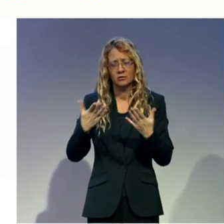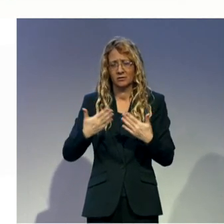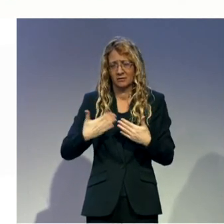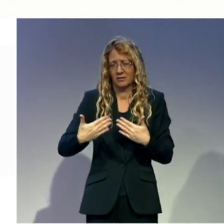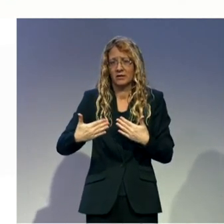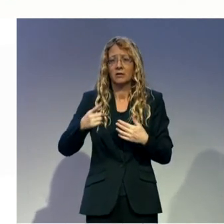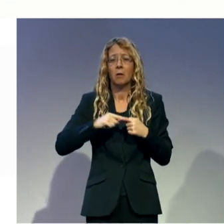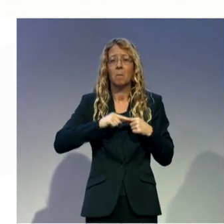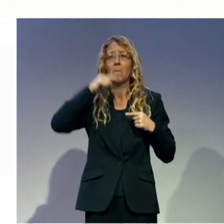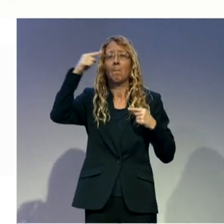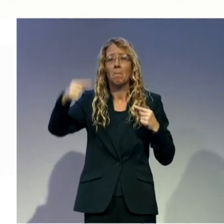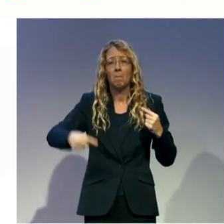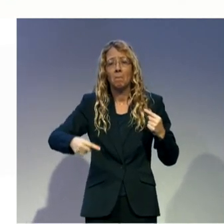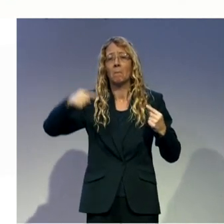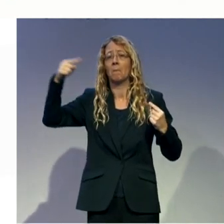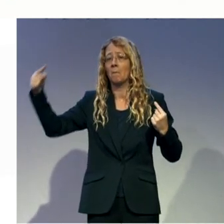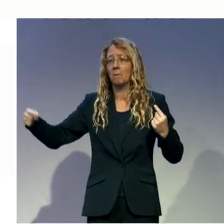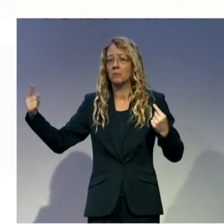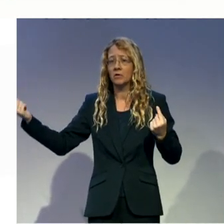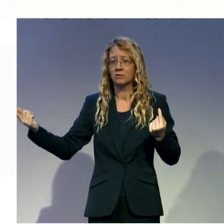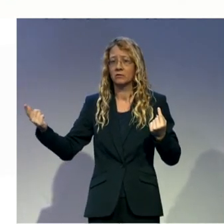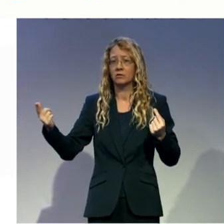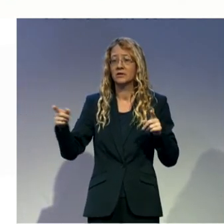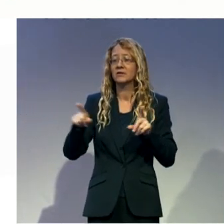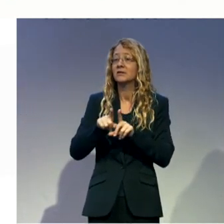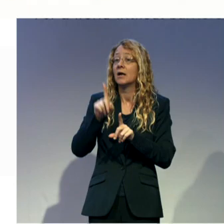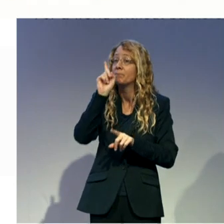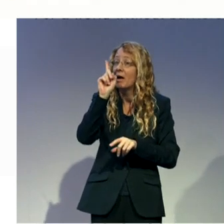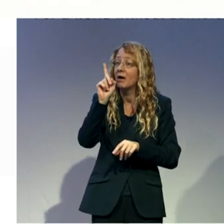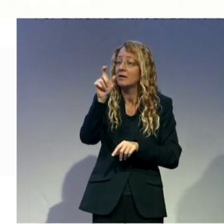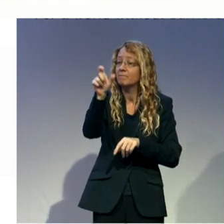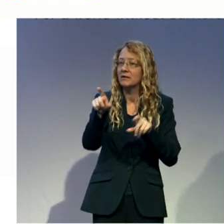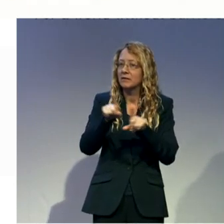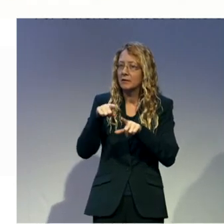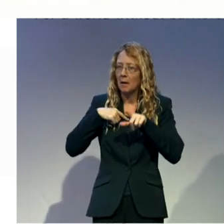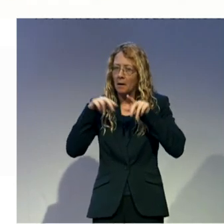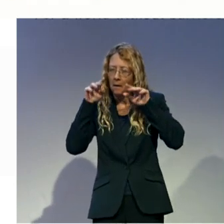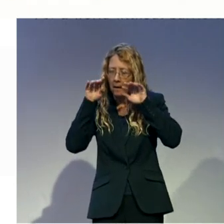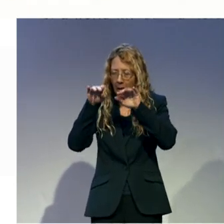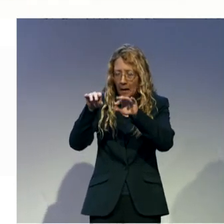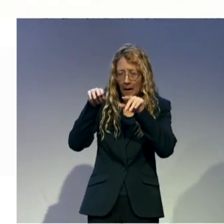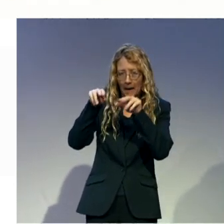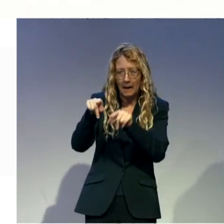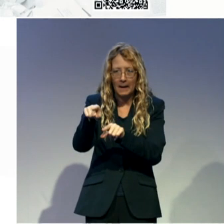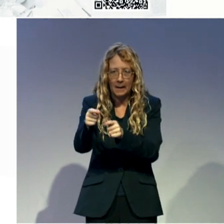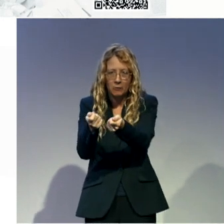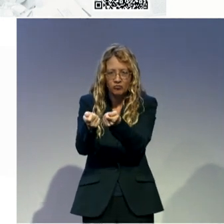are not fake, and which do not hide or overstate what's going on around the world.